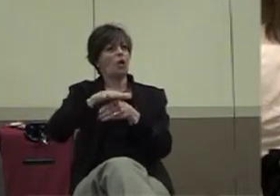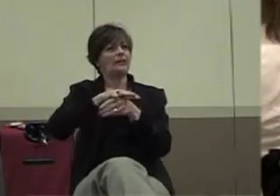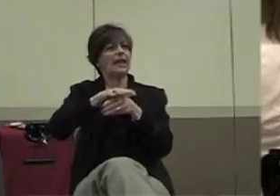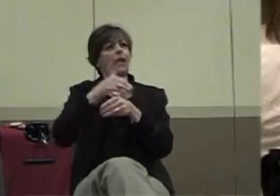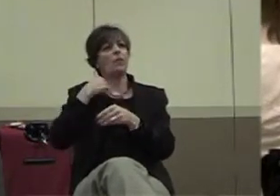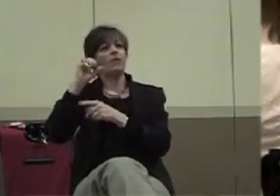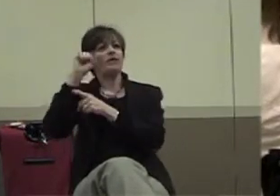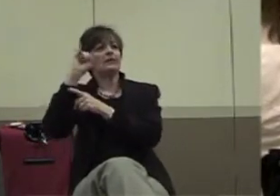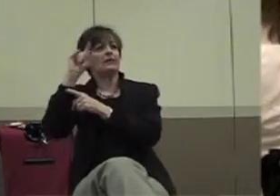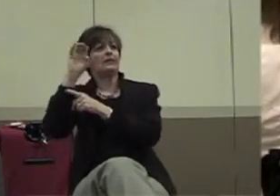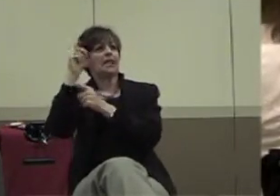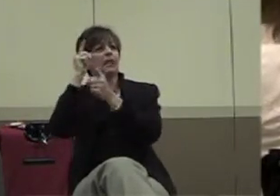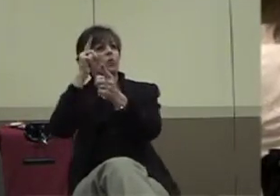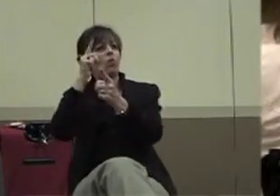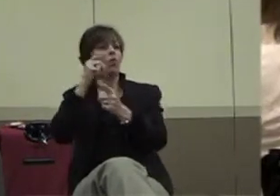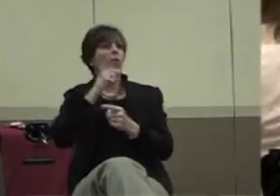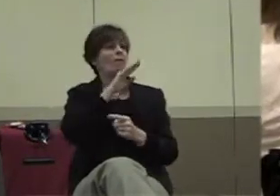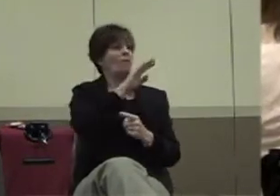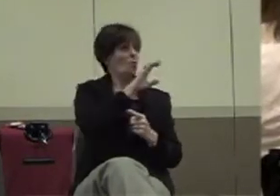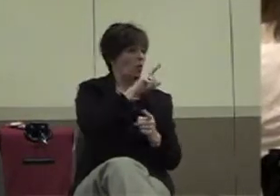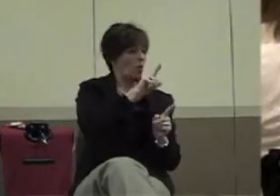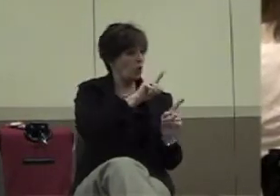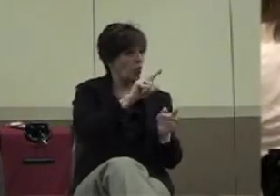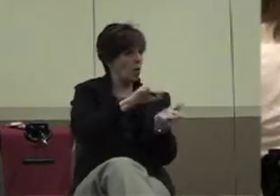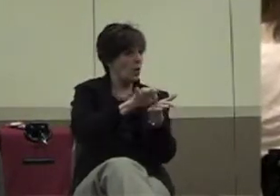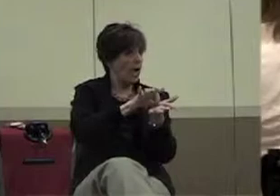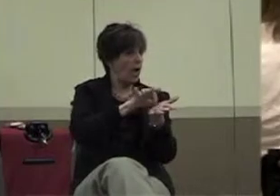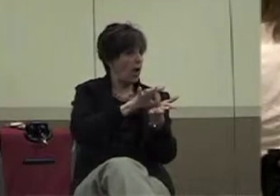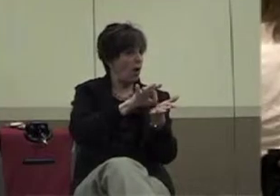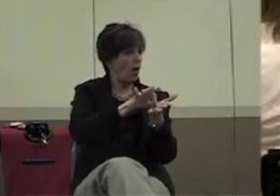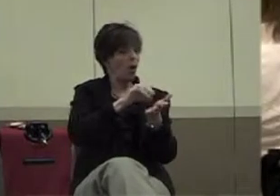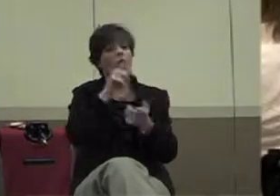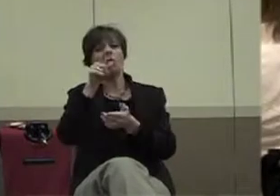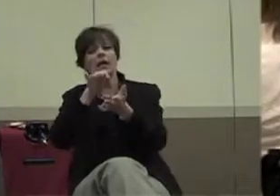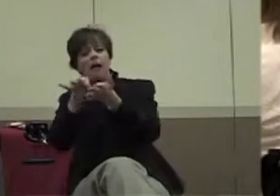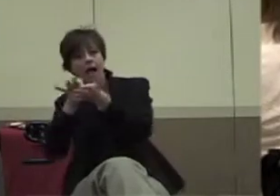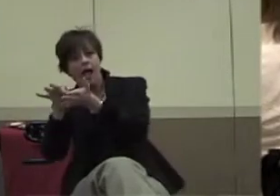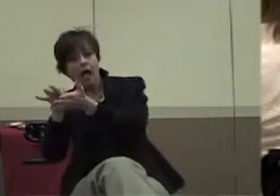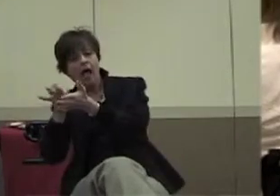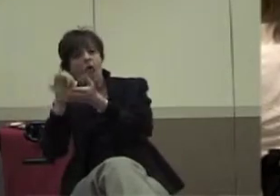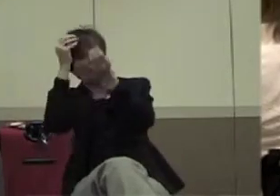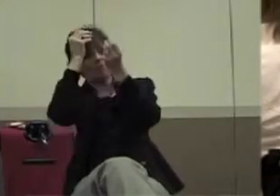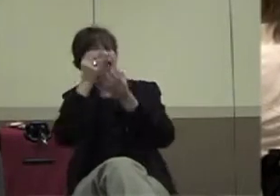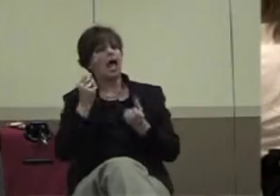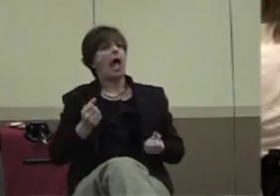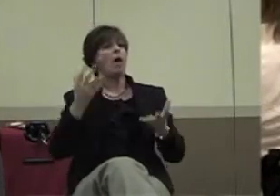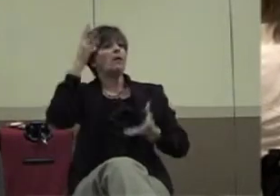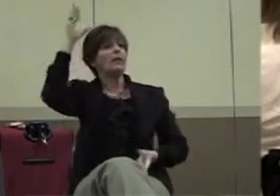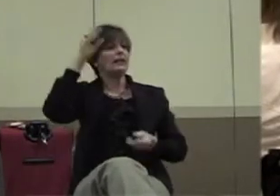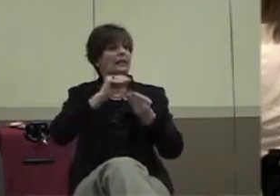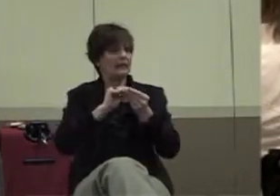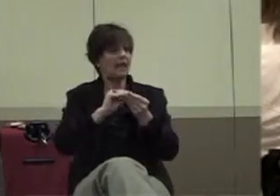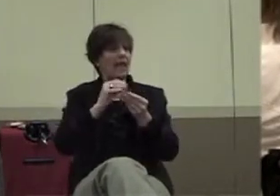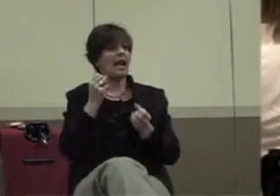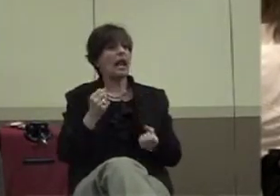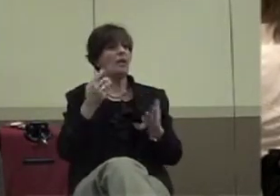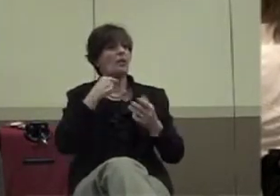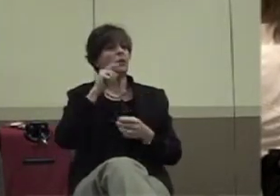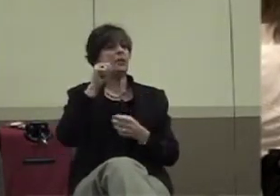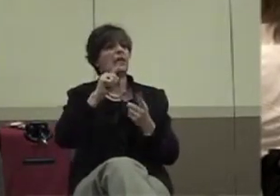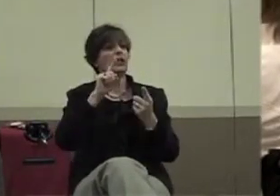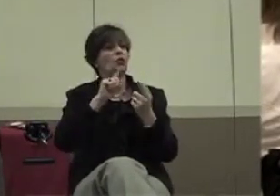we have 400, can you go count so-and-sos and go count so-and-sos and let me know how many we have together, and then how many do we need to get to our goal kind